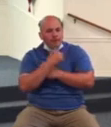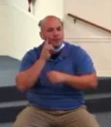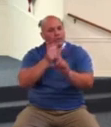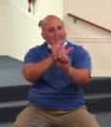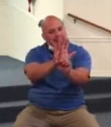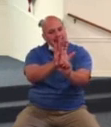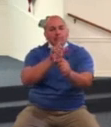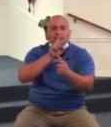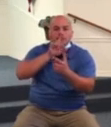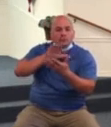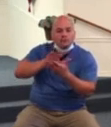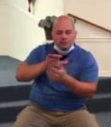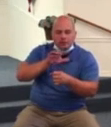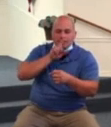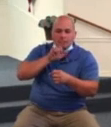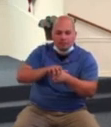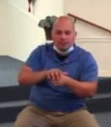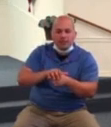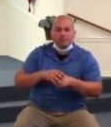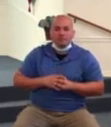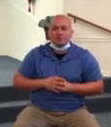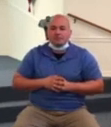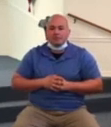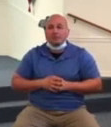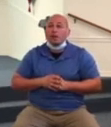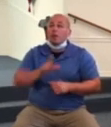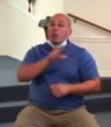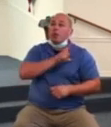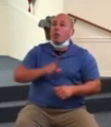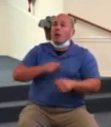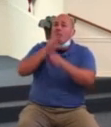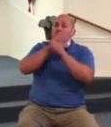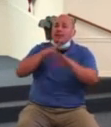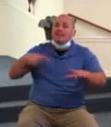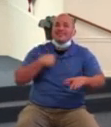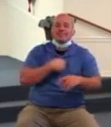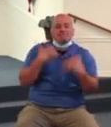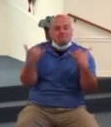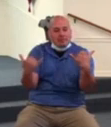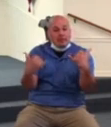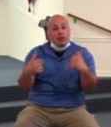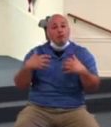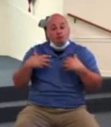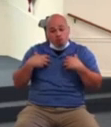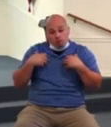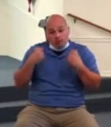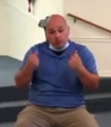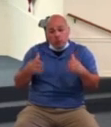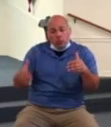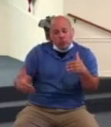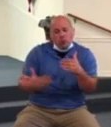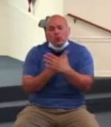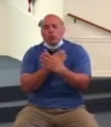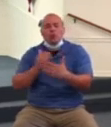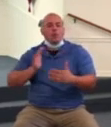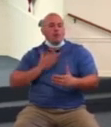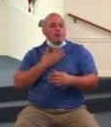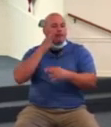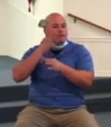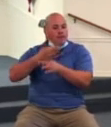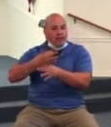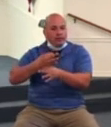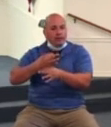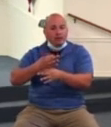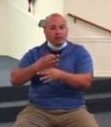salvation. Lord, bless us today. Bless your church. Renew our faith. Lord, do not let the restrictions that we're under discourage